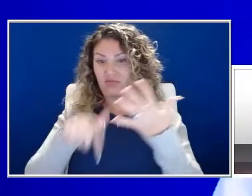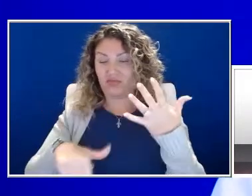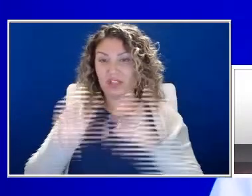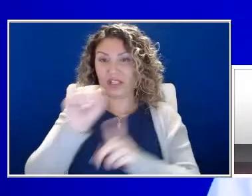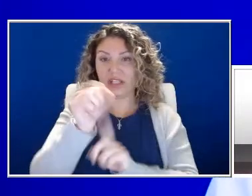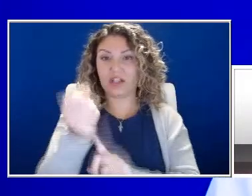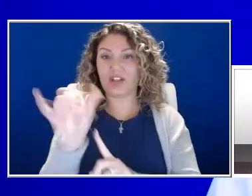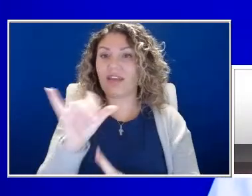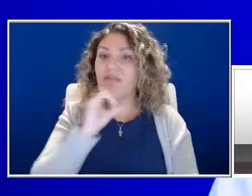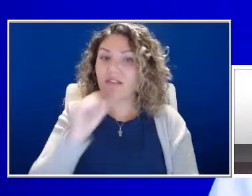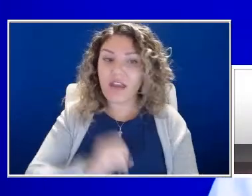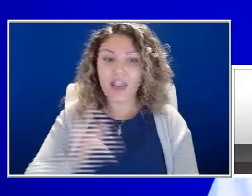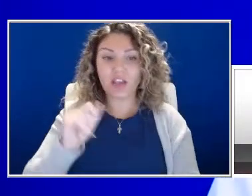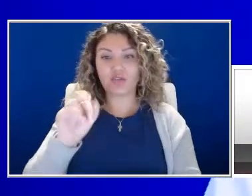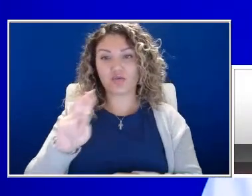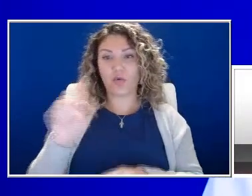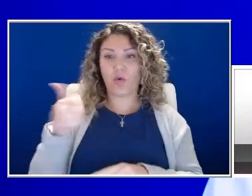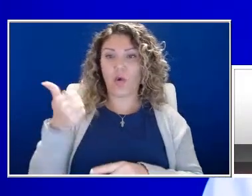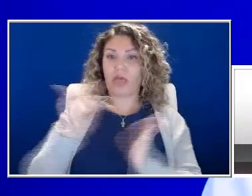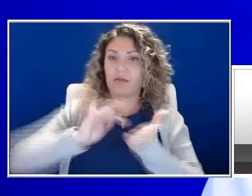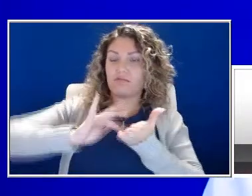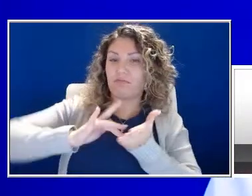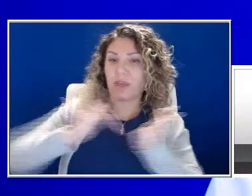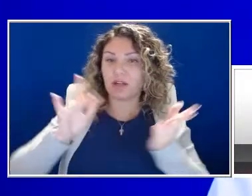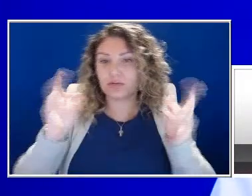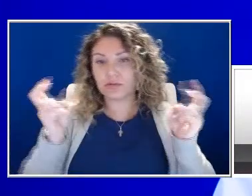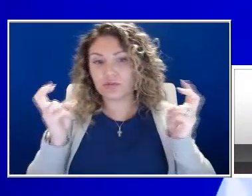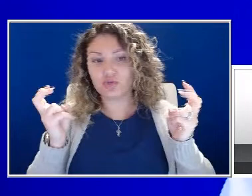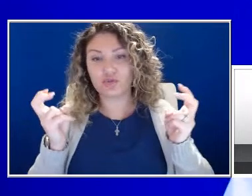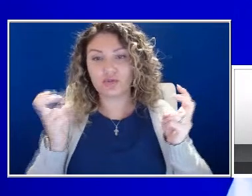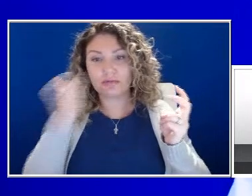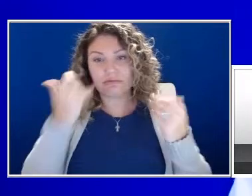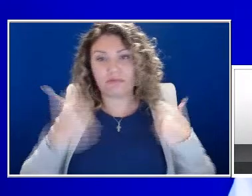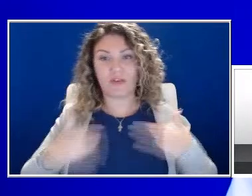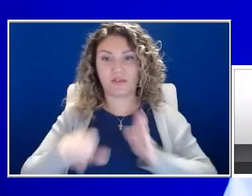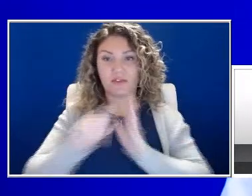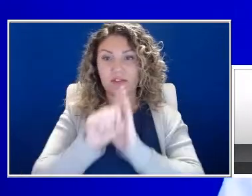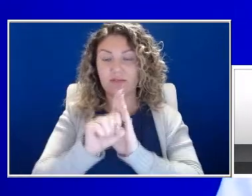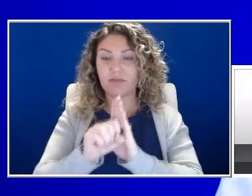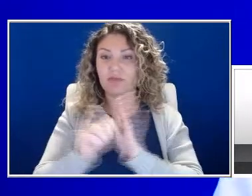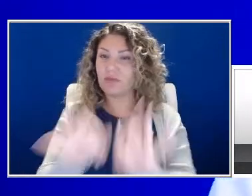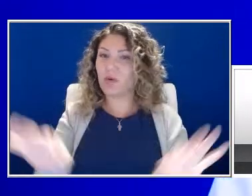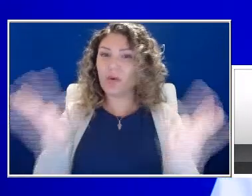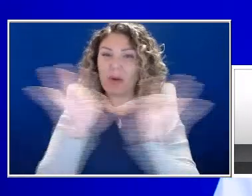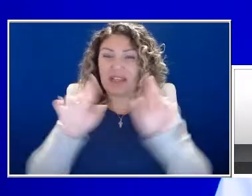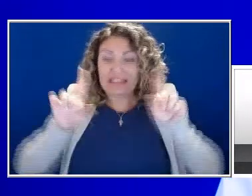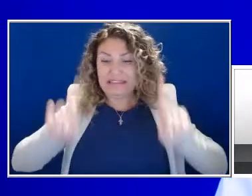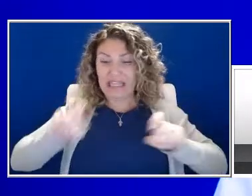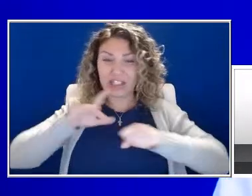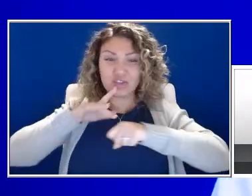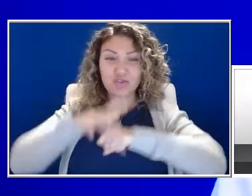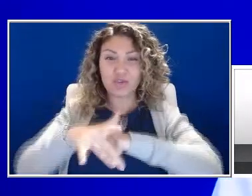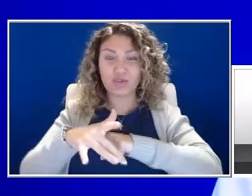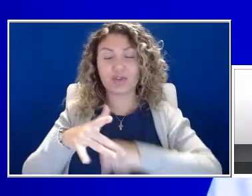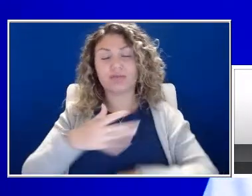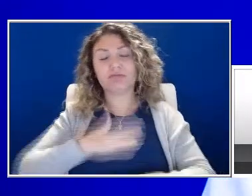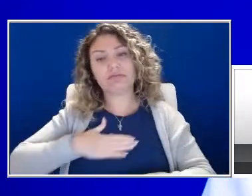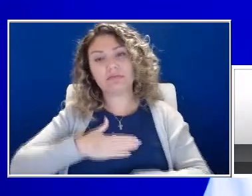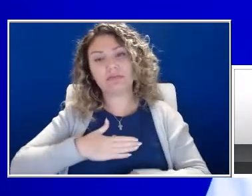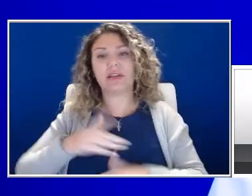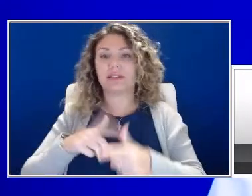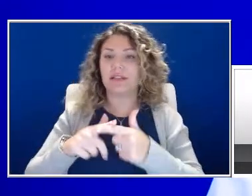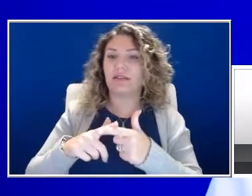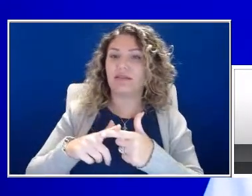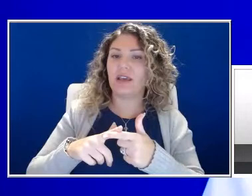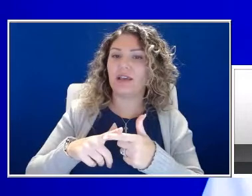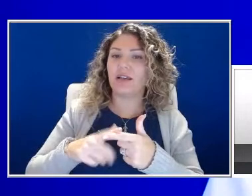or other medical conditions, if you do have symptoms, it is so vitally important to test early and get on Paxlovid